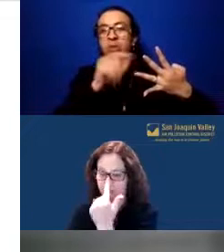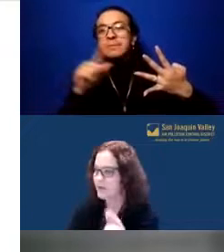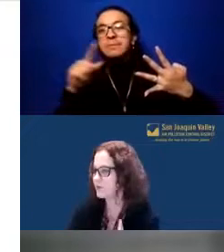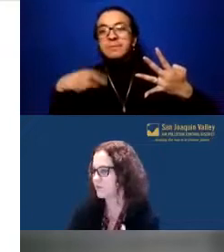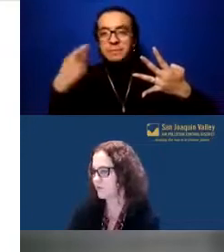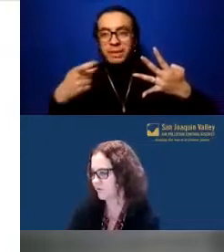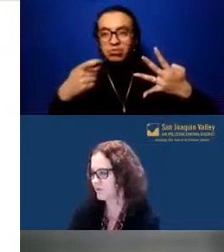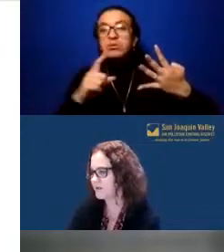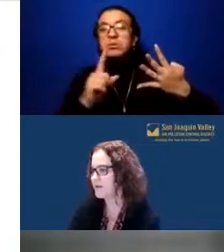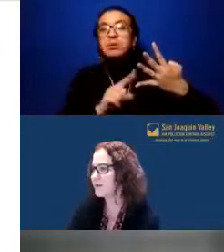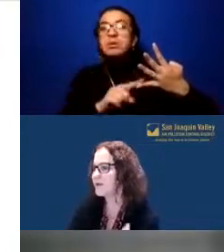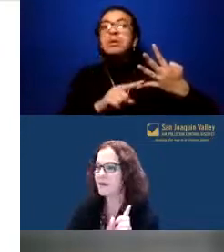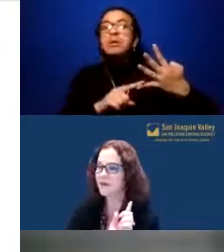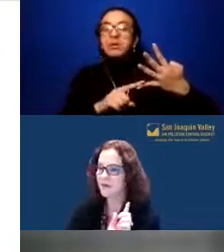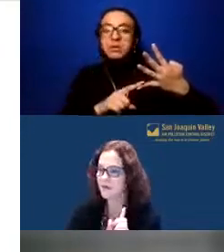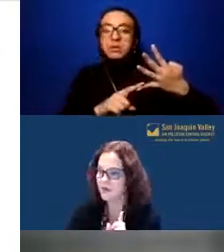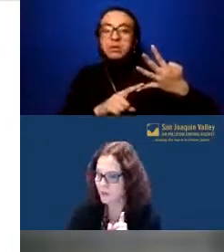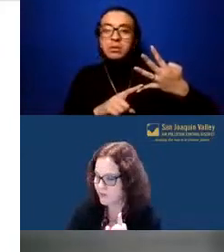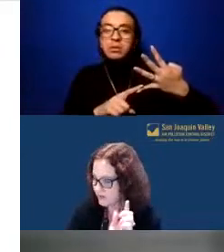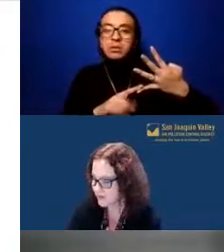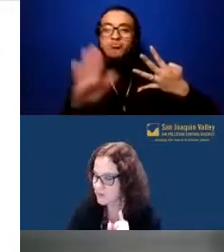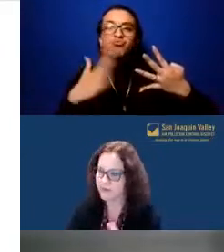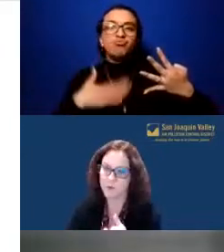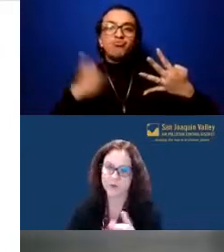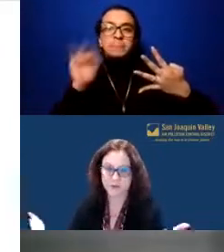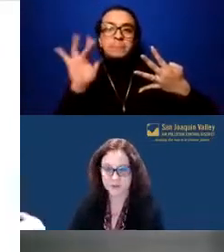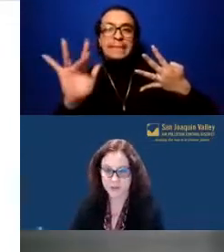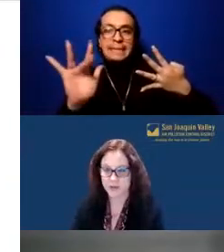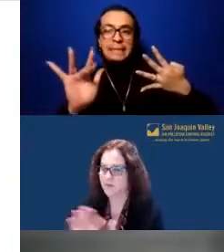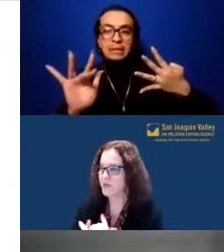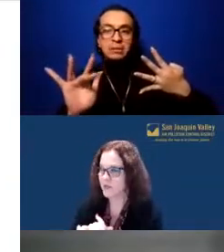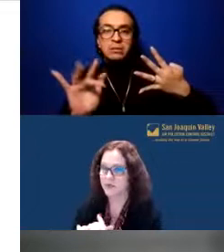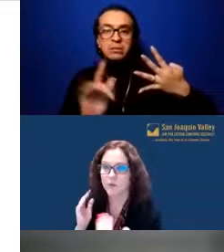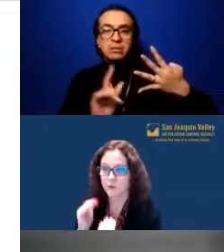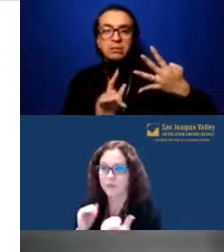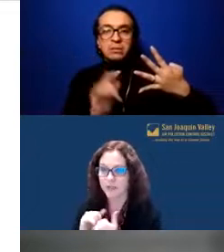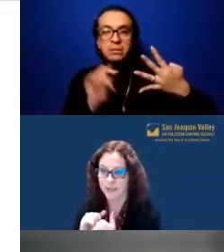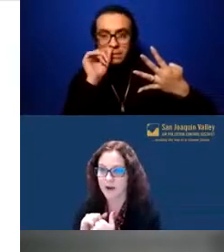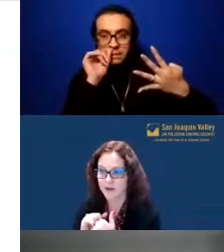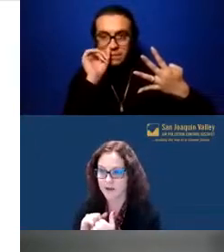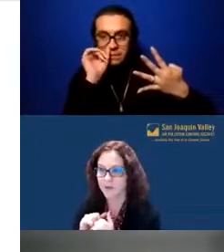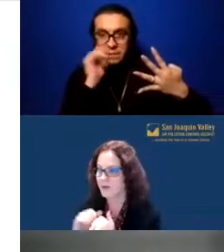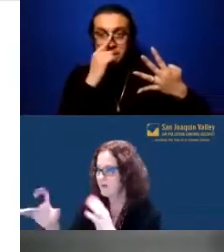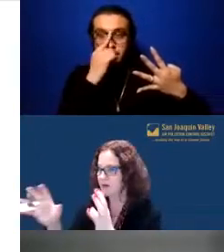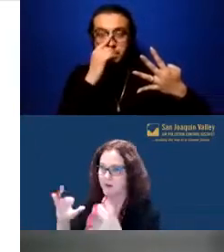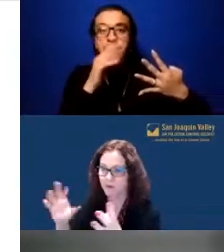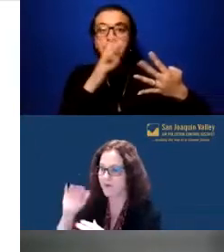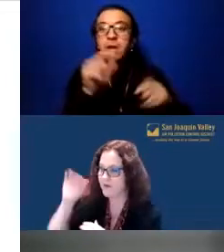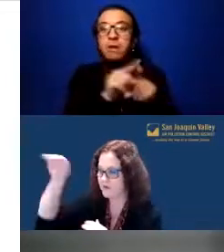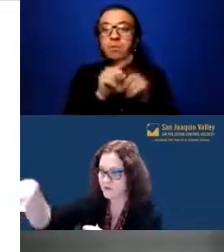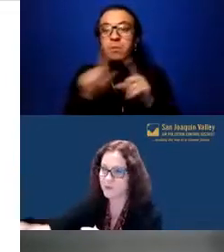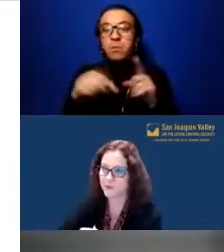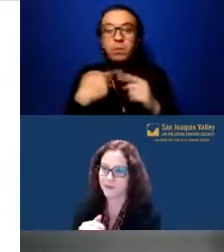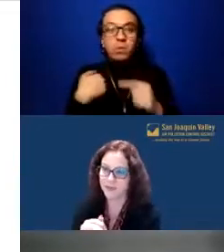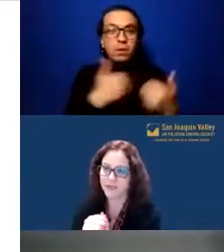hear the language of preference, with the exception of what we just experienced, which is when we play audio that isn't coming from one of